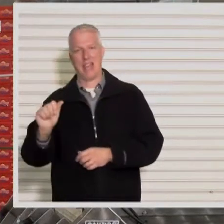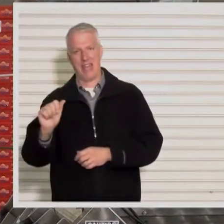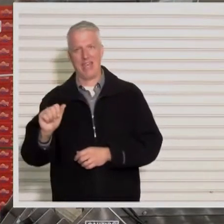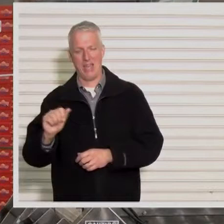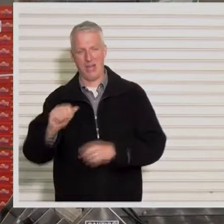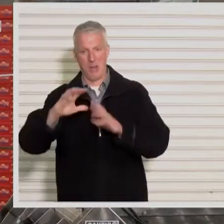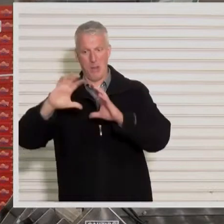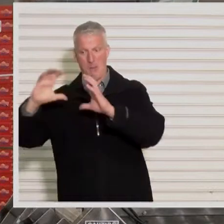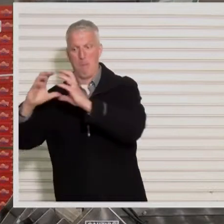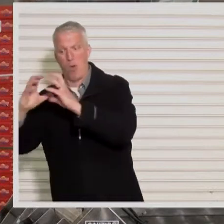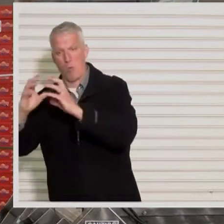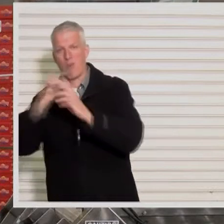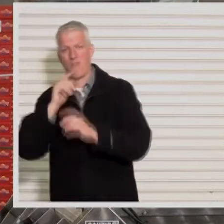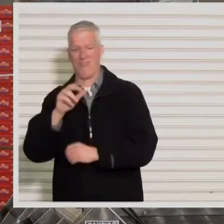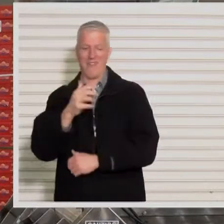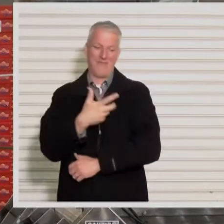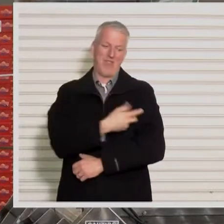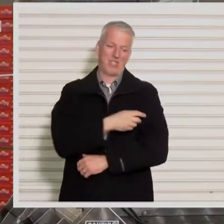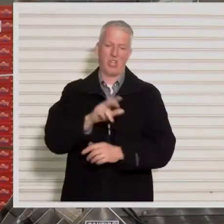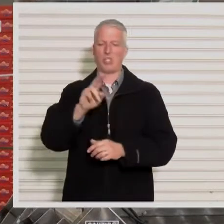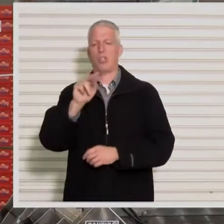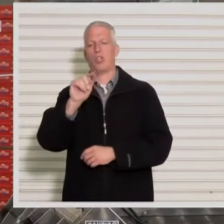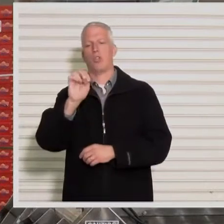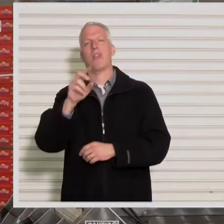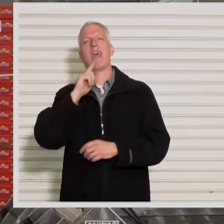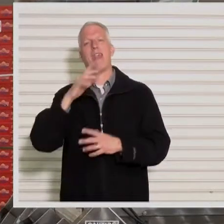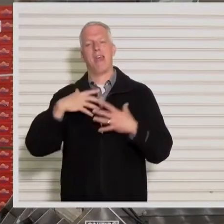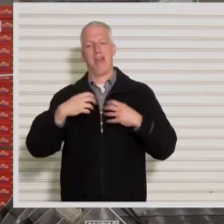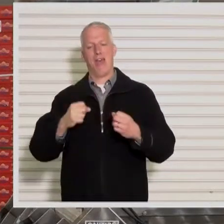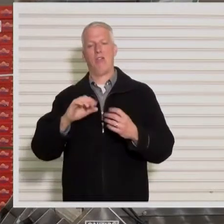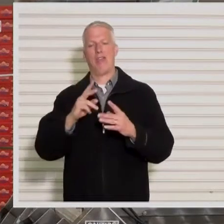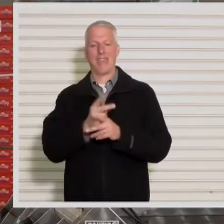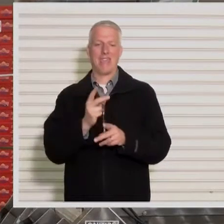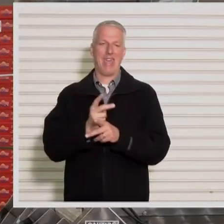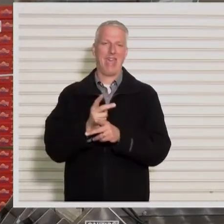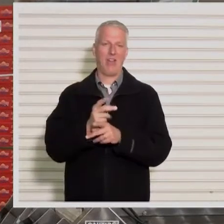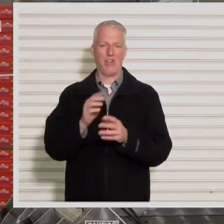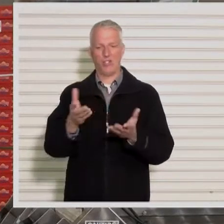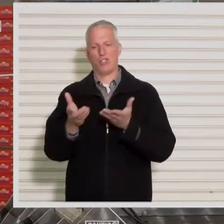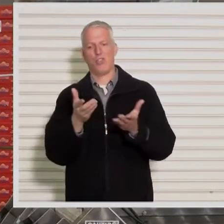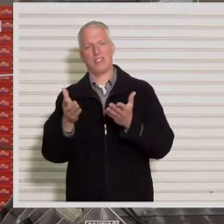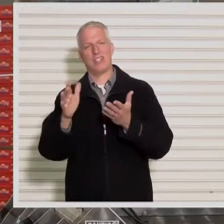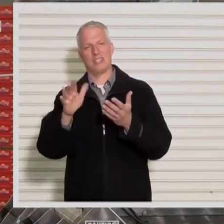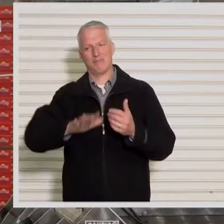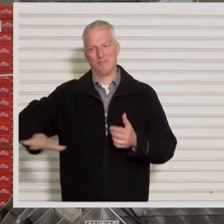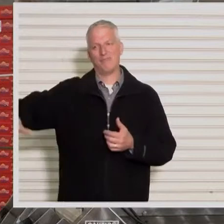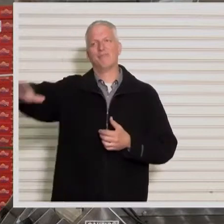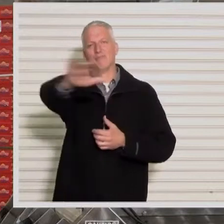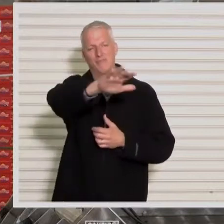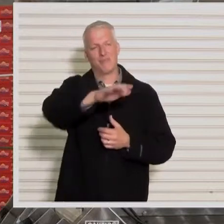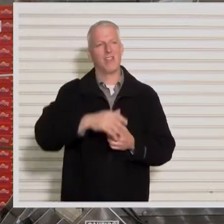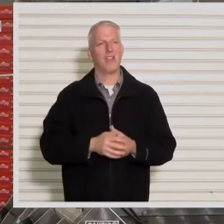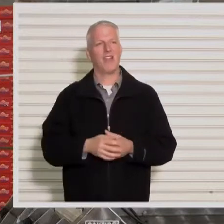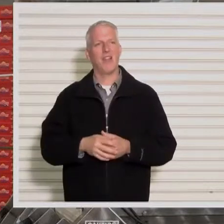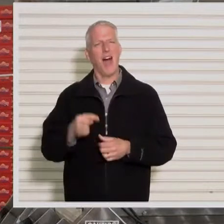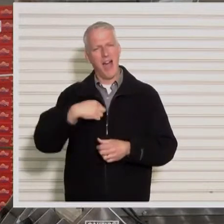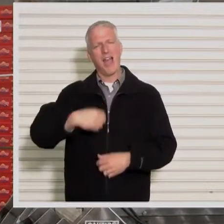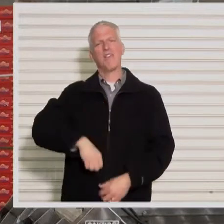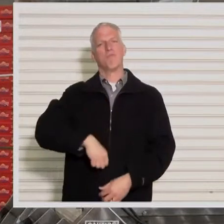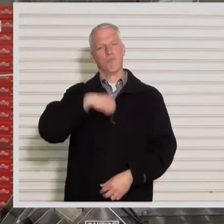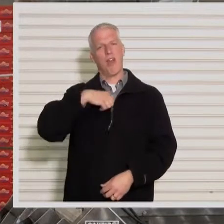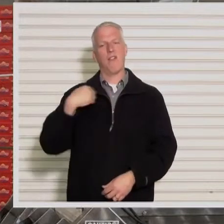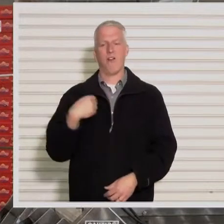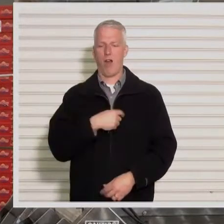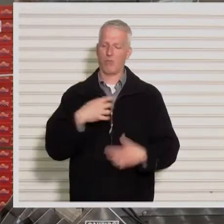vaccination units, increased community healthcare sites, and investments in health services in tribal lands. And I'm proud of